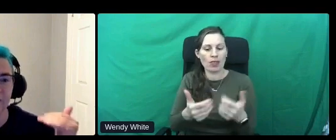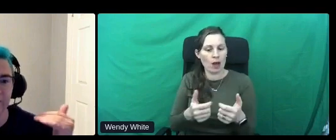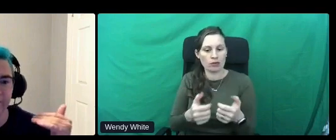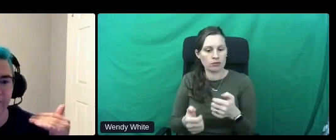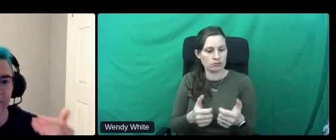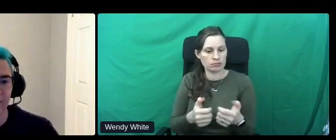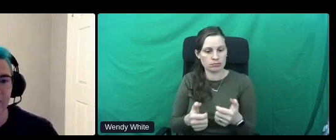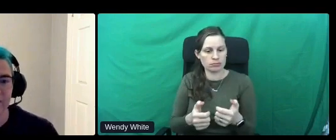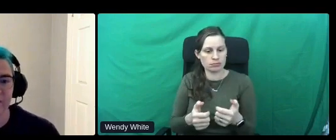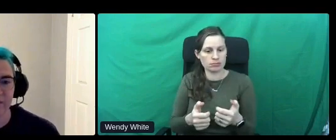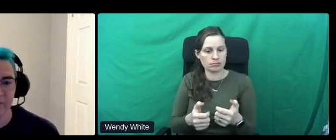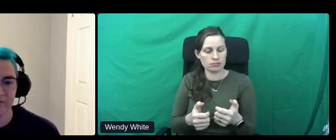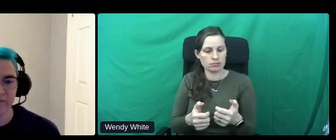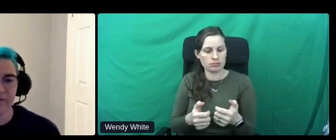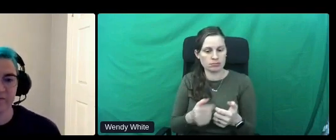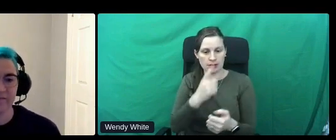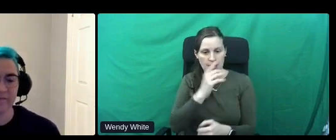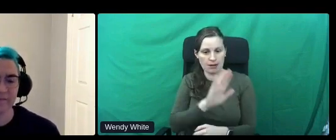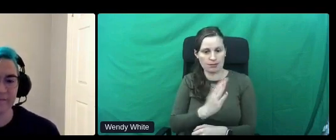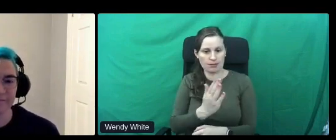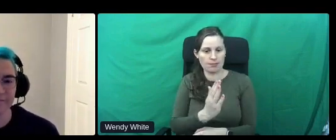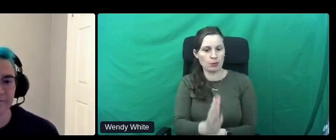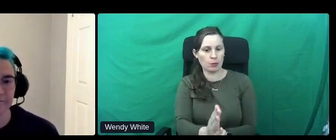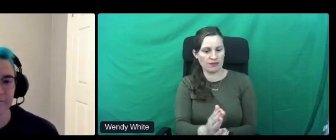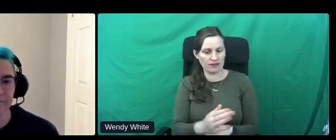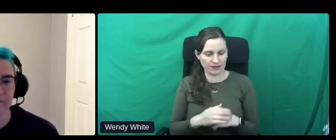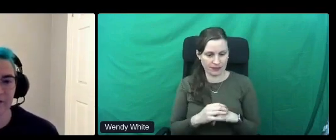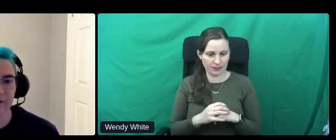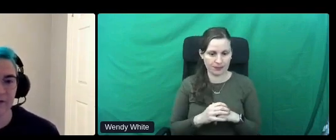controller, simply move forward.